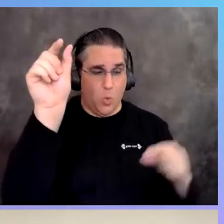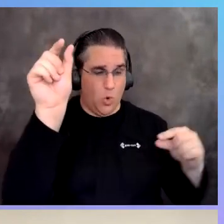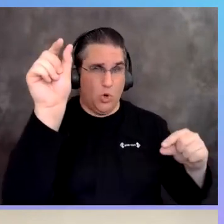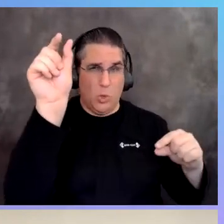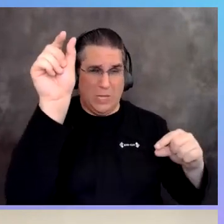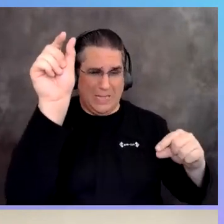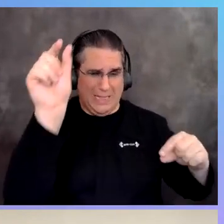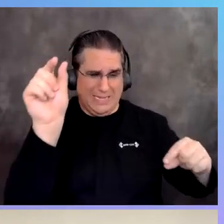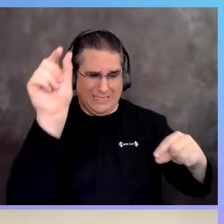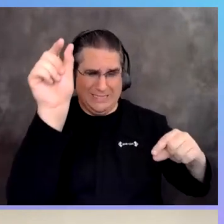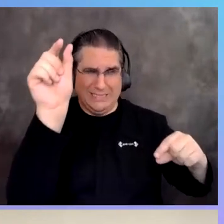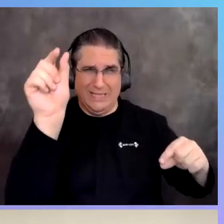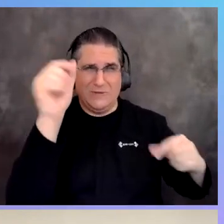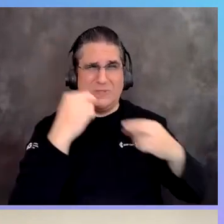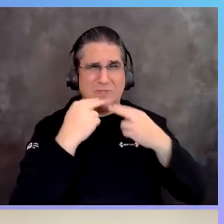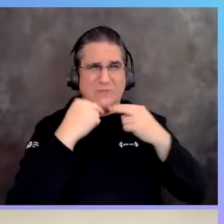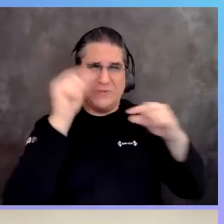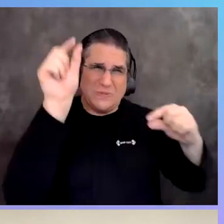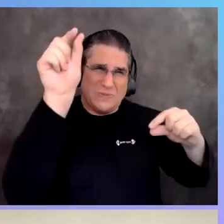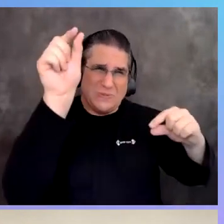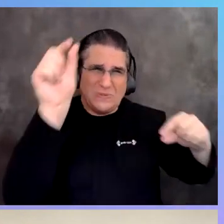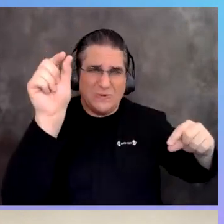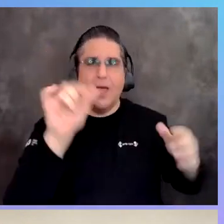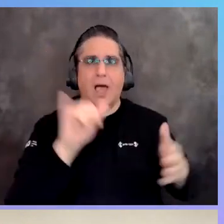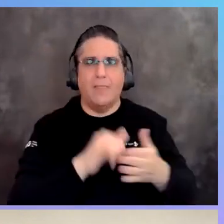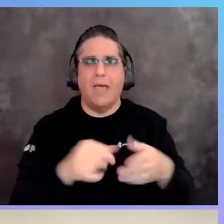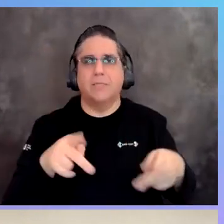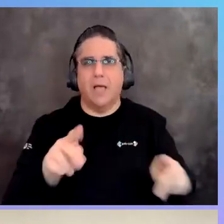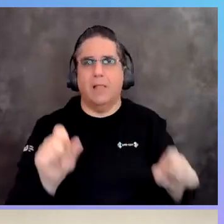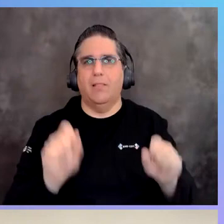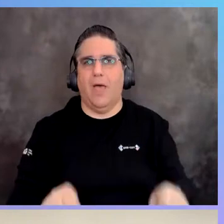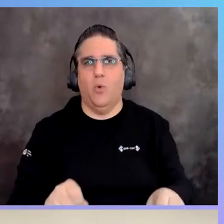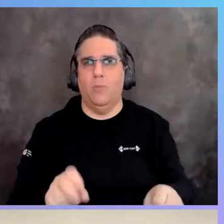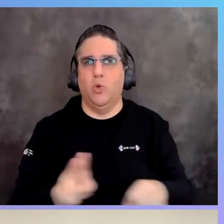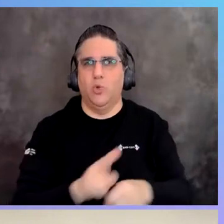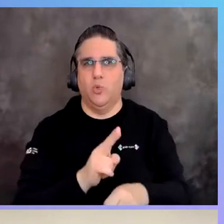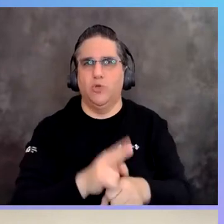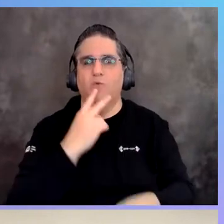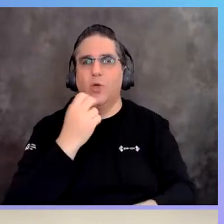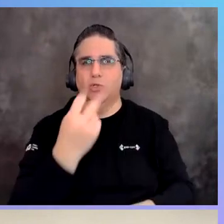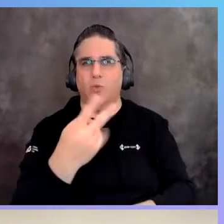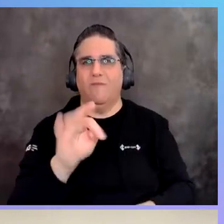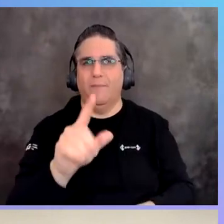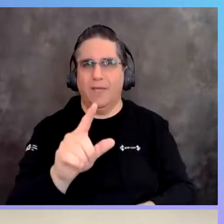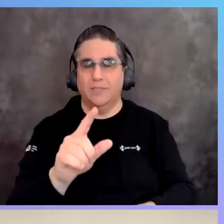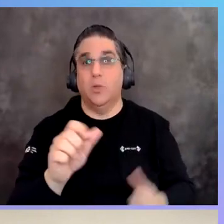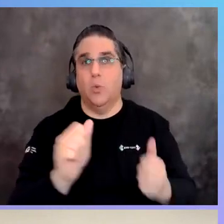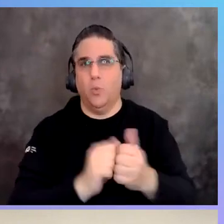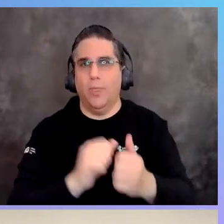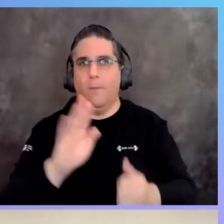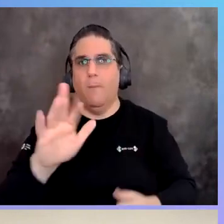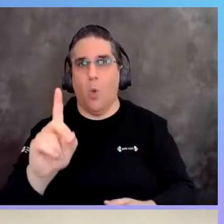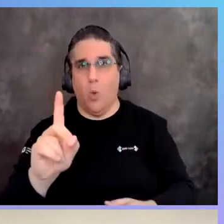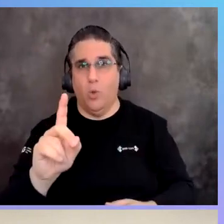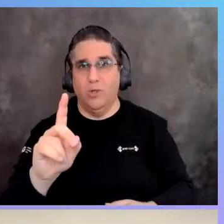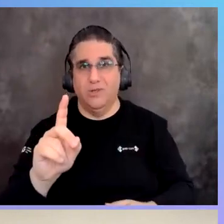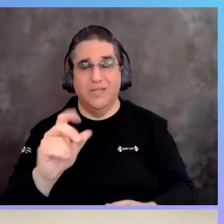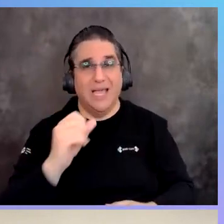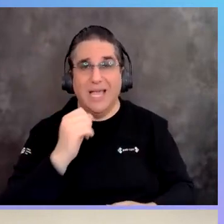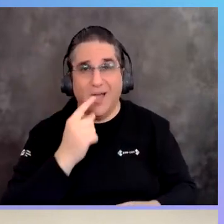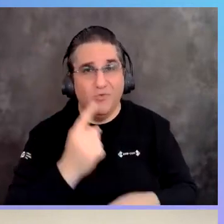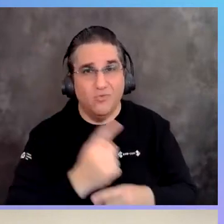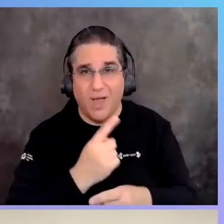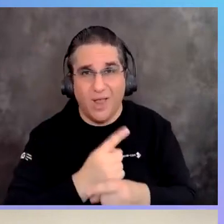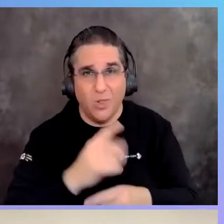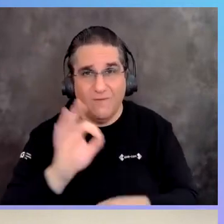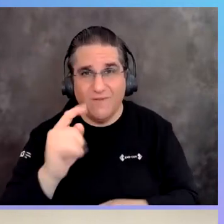those slivers are the allowable area for 12 pixel font size at bold. Not even at a regular font weight,